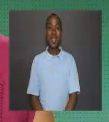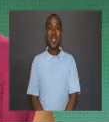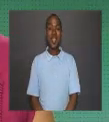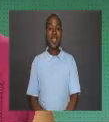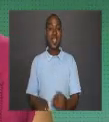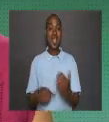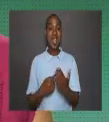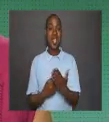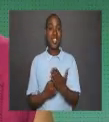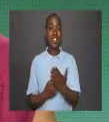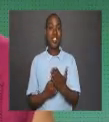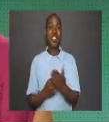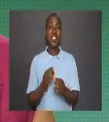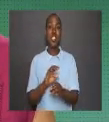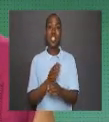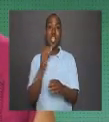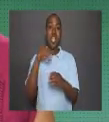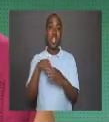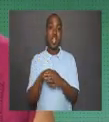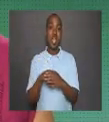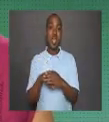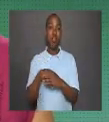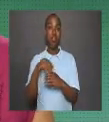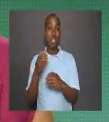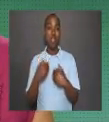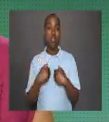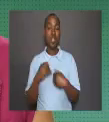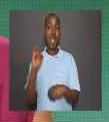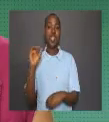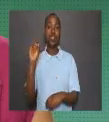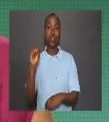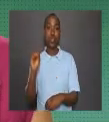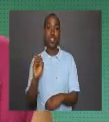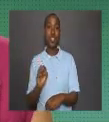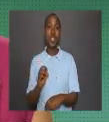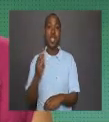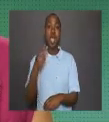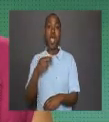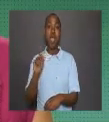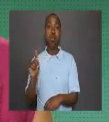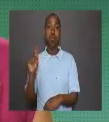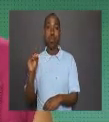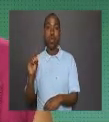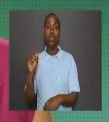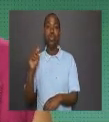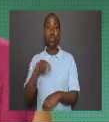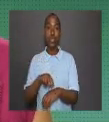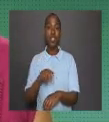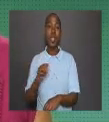cell is in an isotonic, hypertonic, and hypotonic